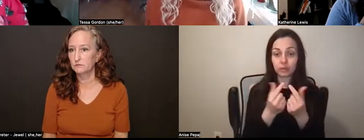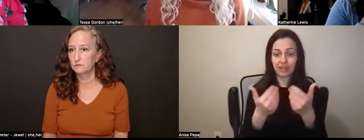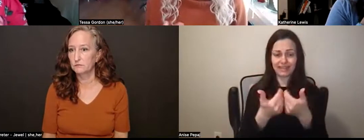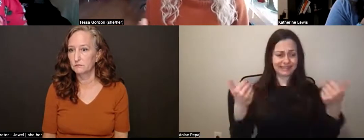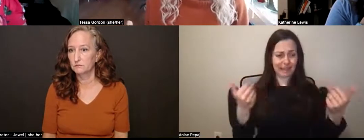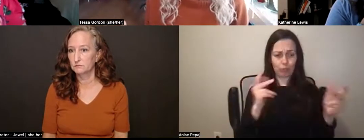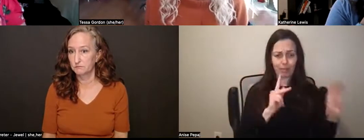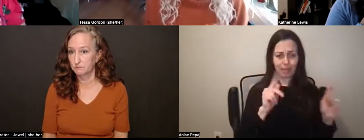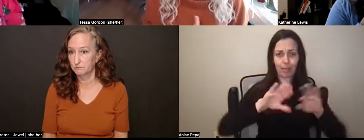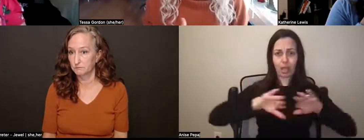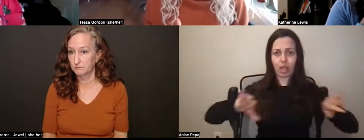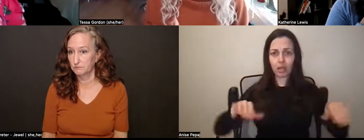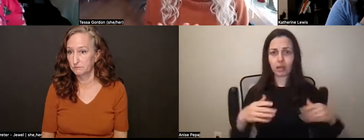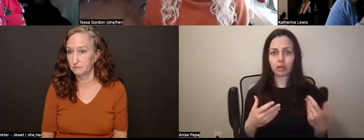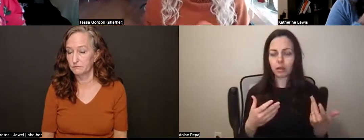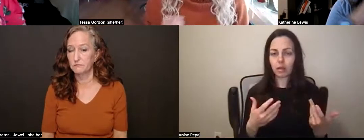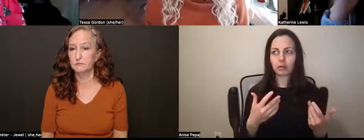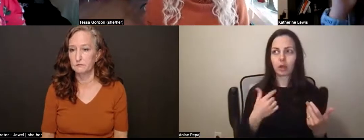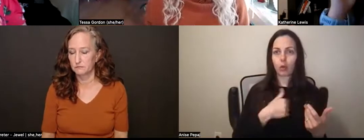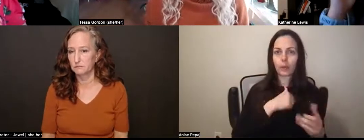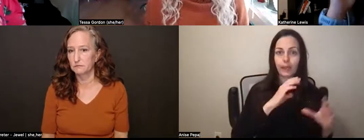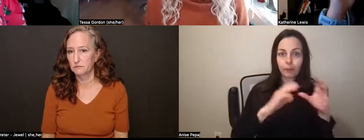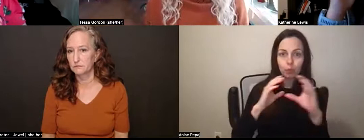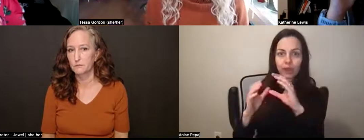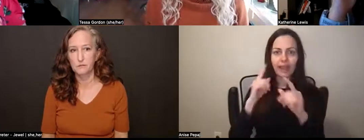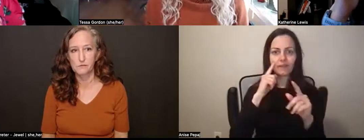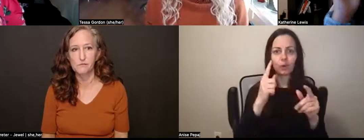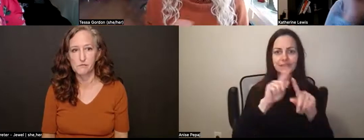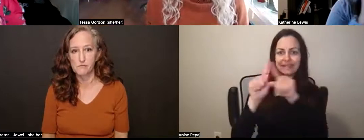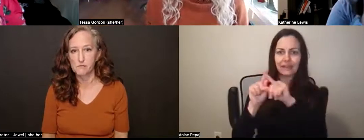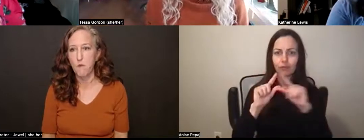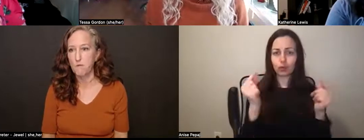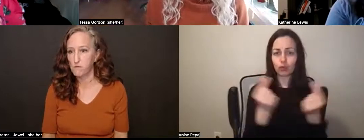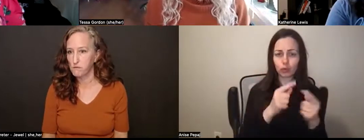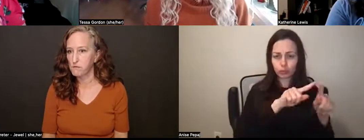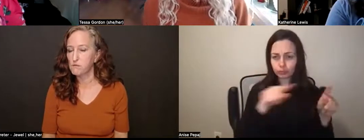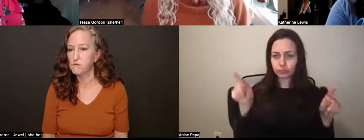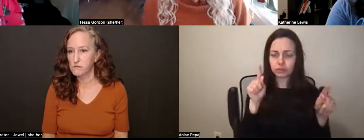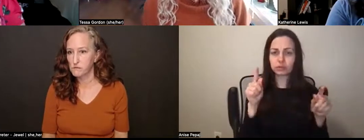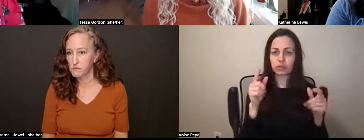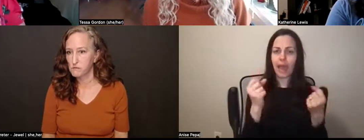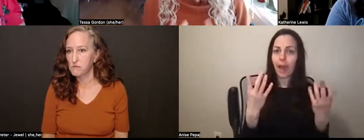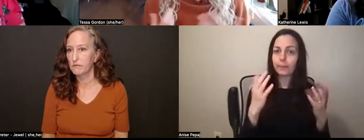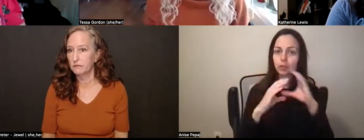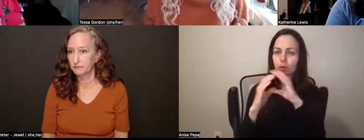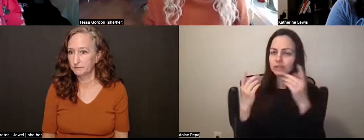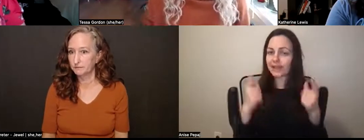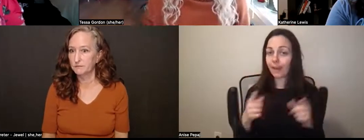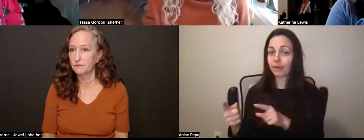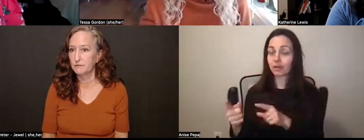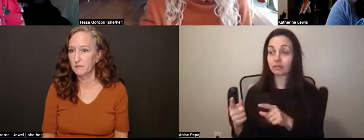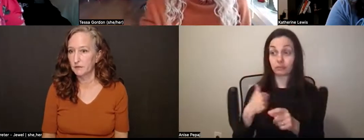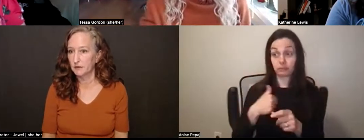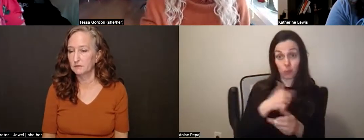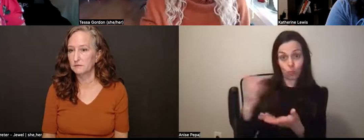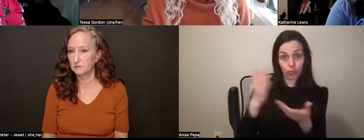Are we talking, communicating across different groups? How much is that interaction happening? Are we bringing in trainings?